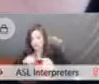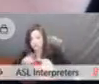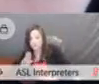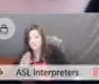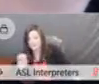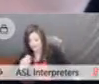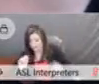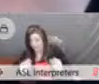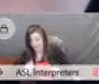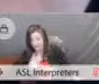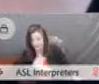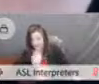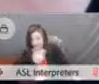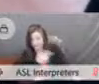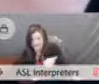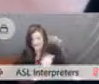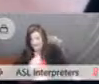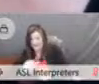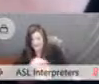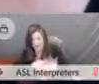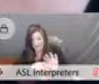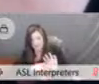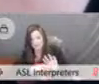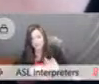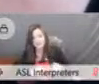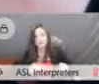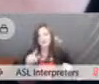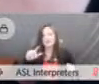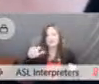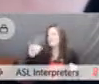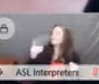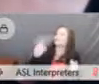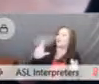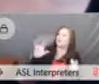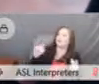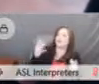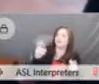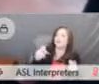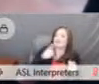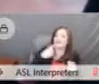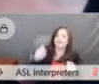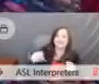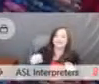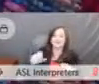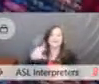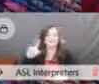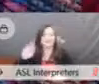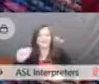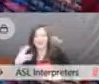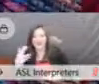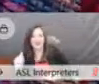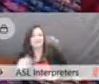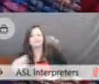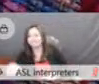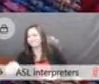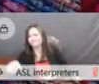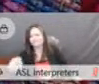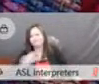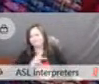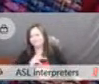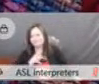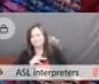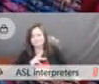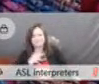take the vaccine, any of them? Yes, yes. Bee allergy is not a contraindication to the